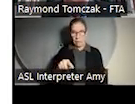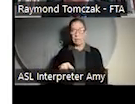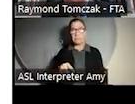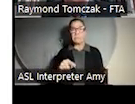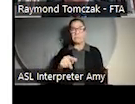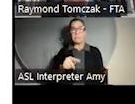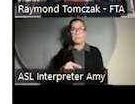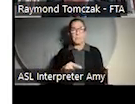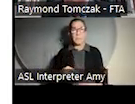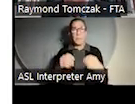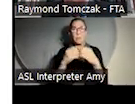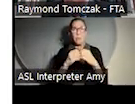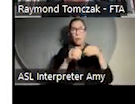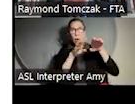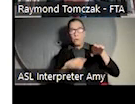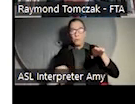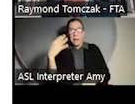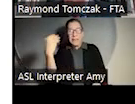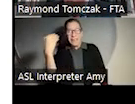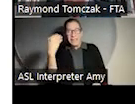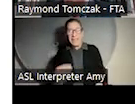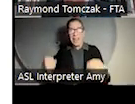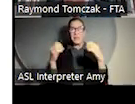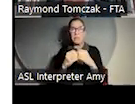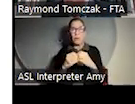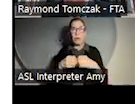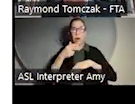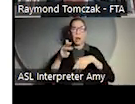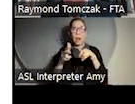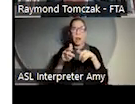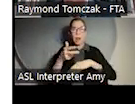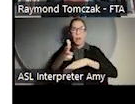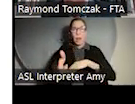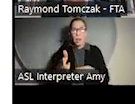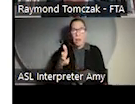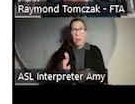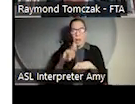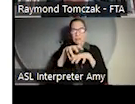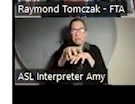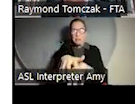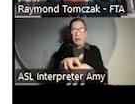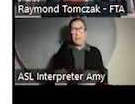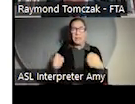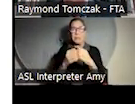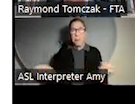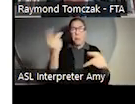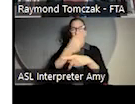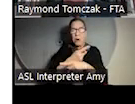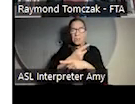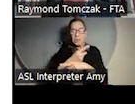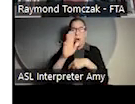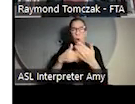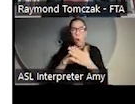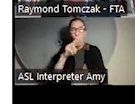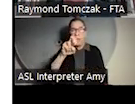unsightly ramp levels outside the building will only allow more idling and not change the simple fact that all of these ramps lead to the